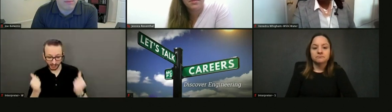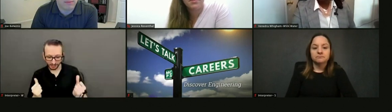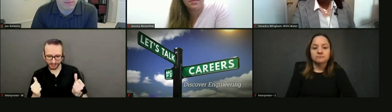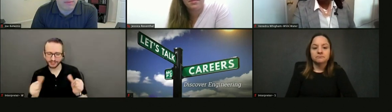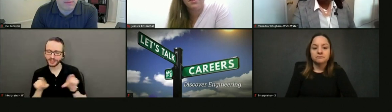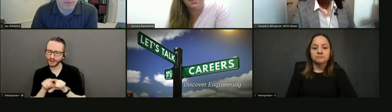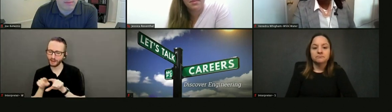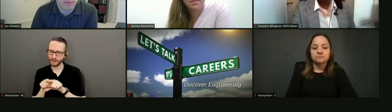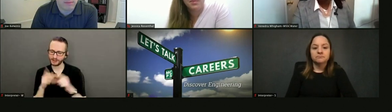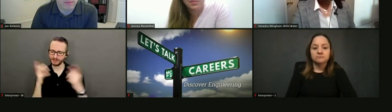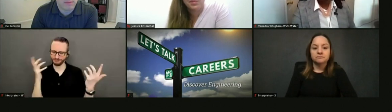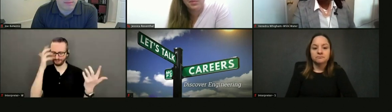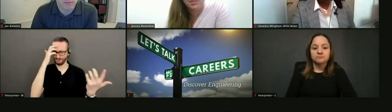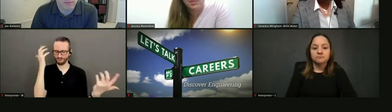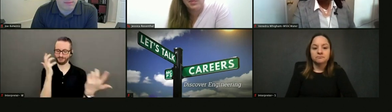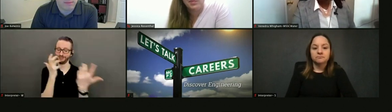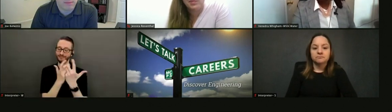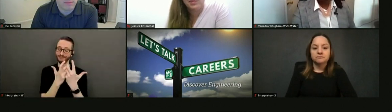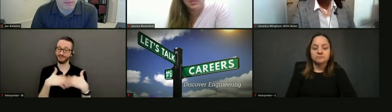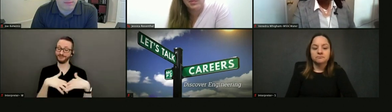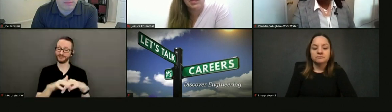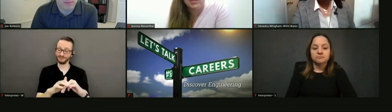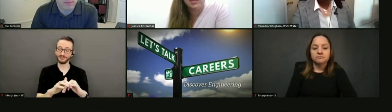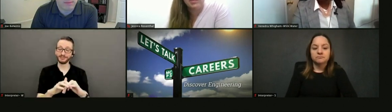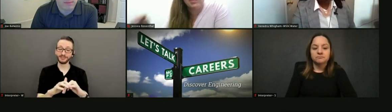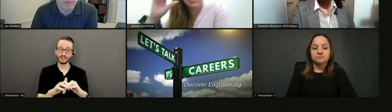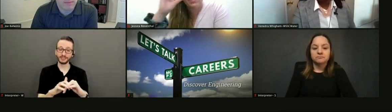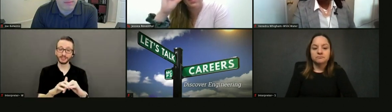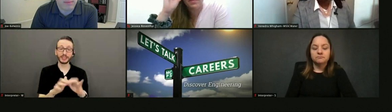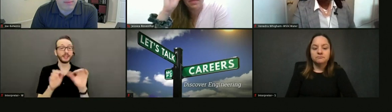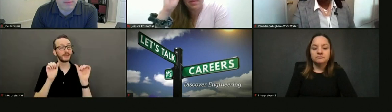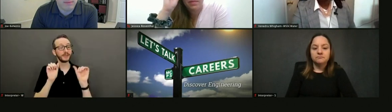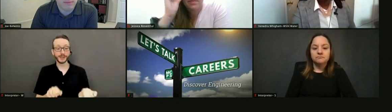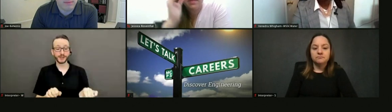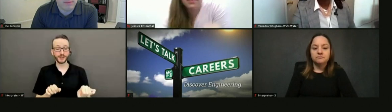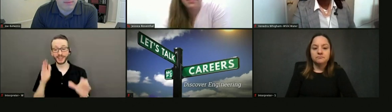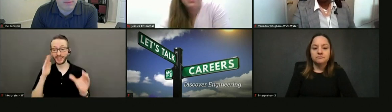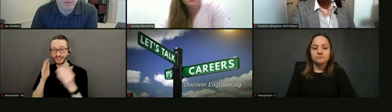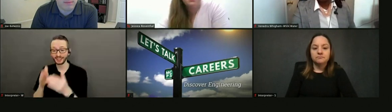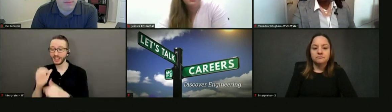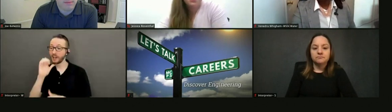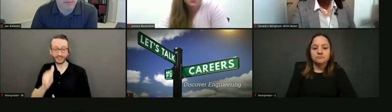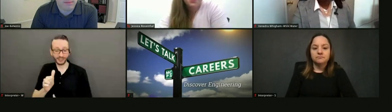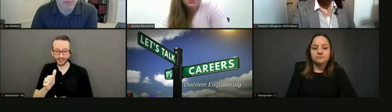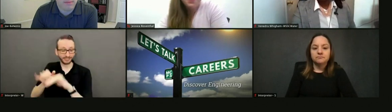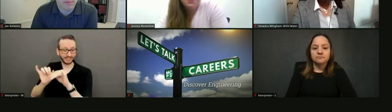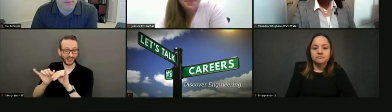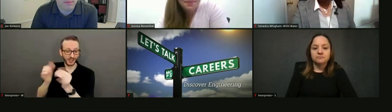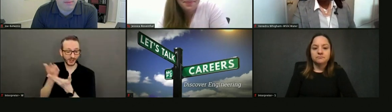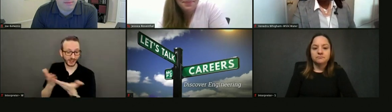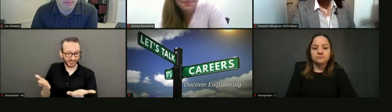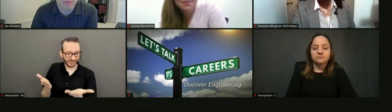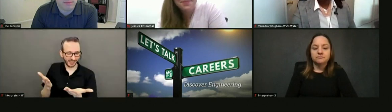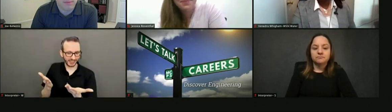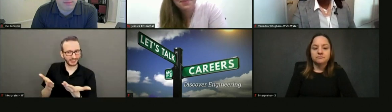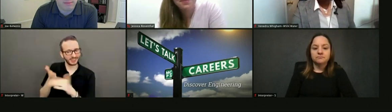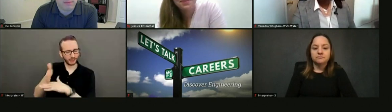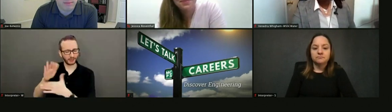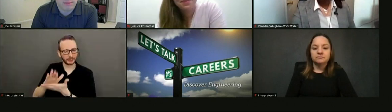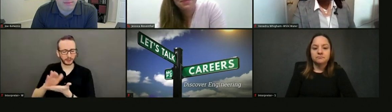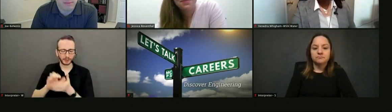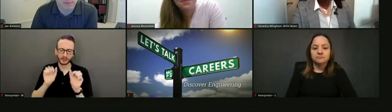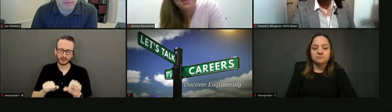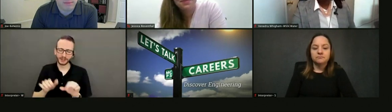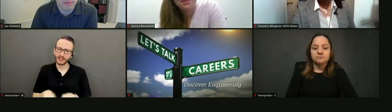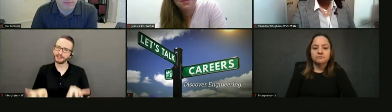along together. So, you know, it's okay to do non-engineering things in your extracurriculars too. That